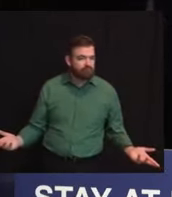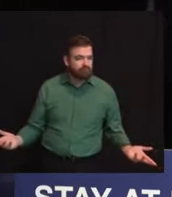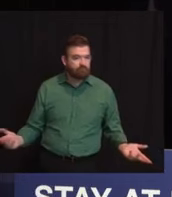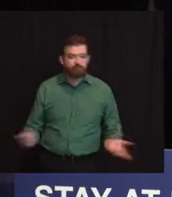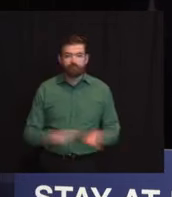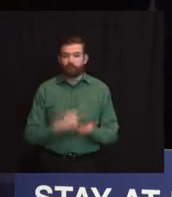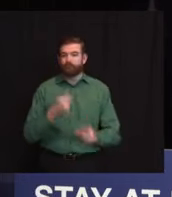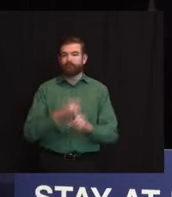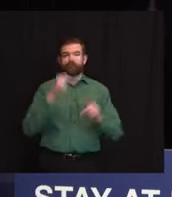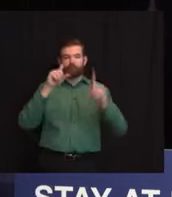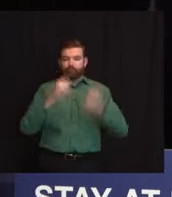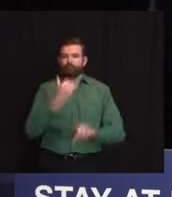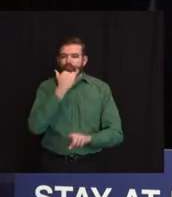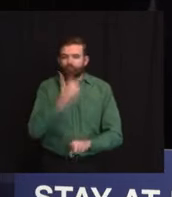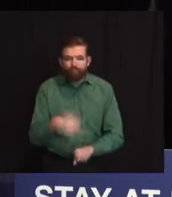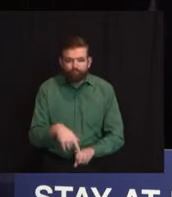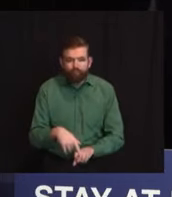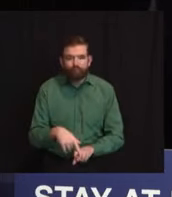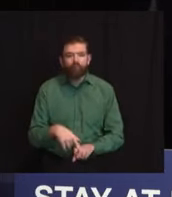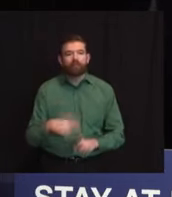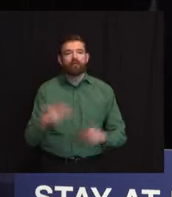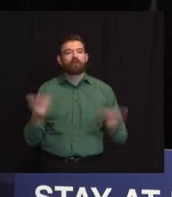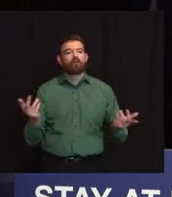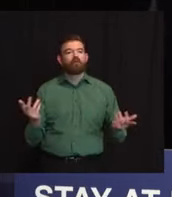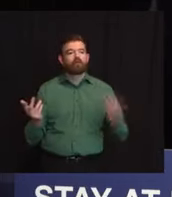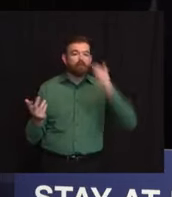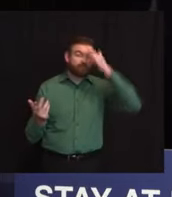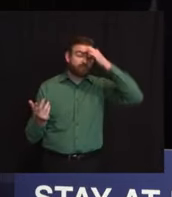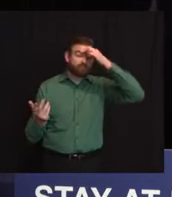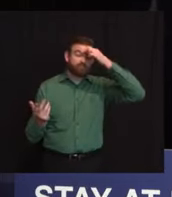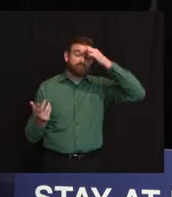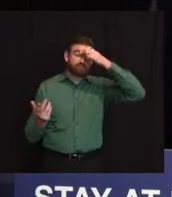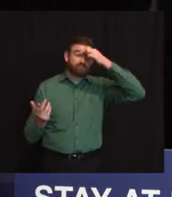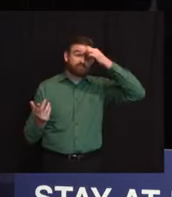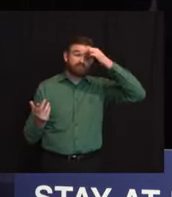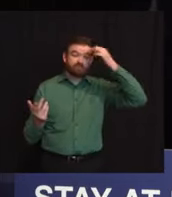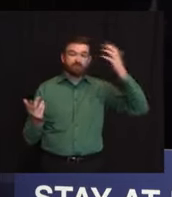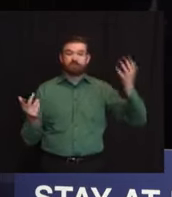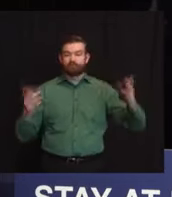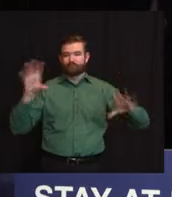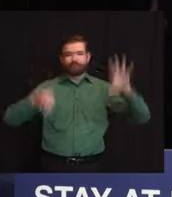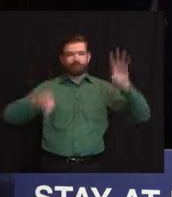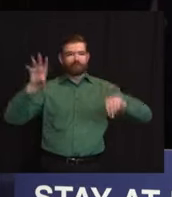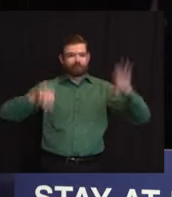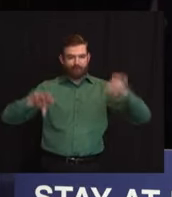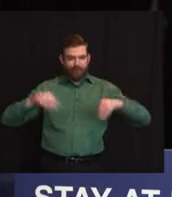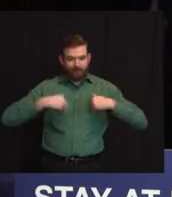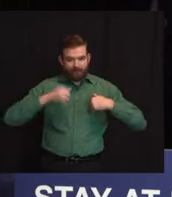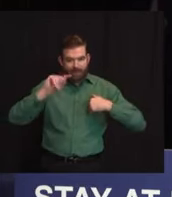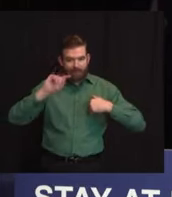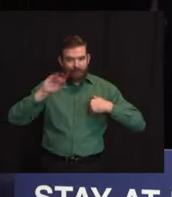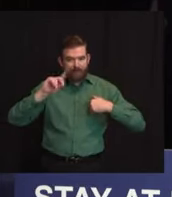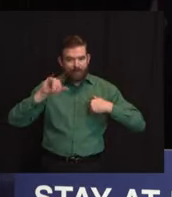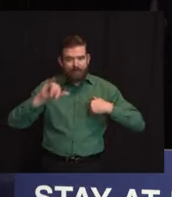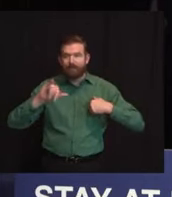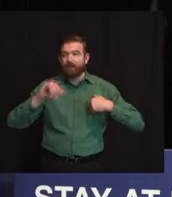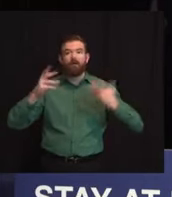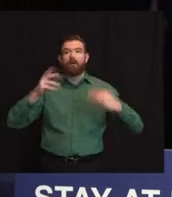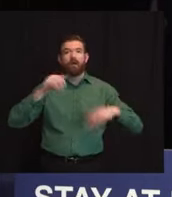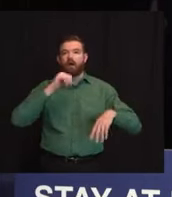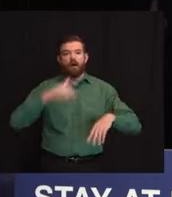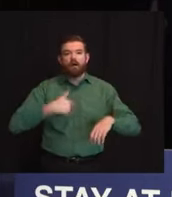roughly a 50-50 chance whether I actually had those antibodies or not, meaning they were true antibodies as far as protection goes. So for all